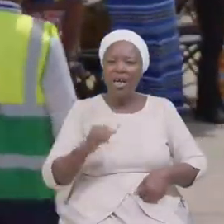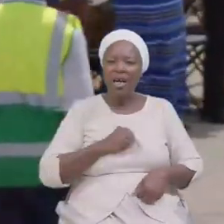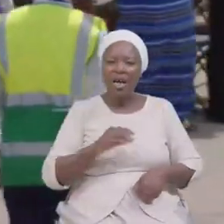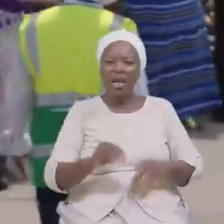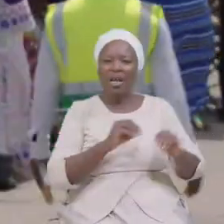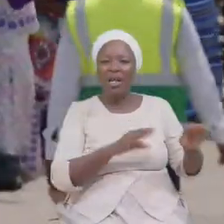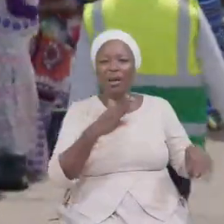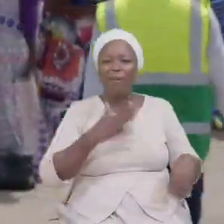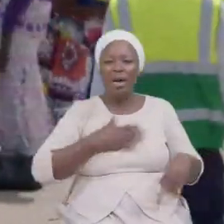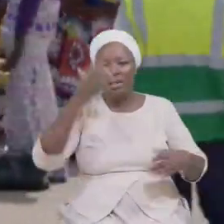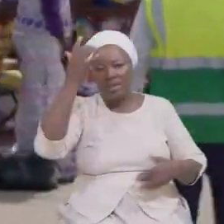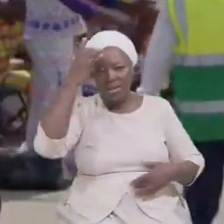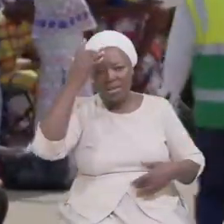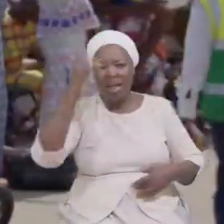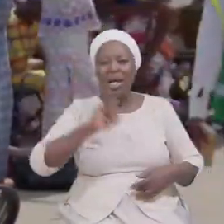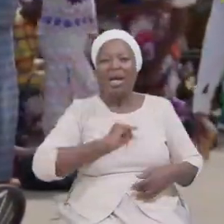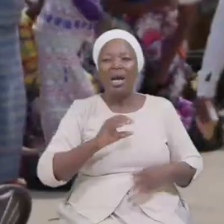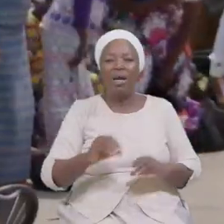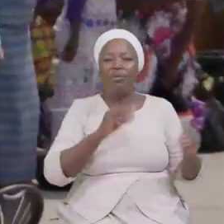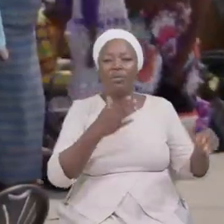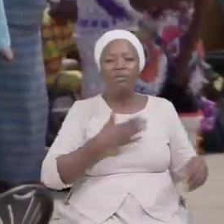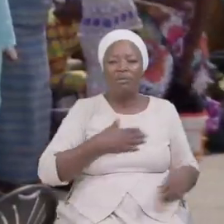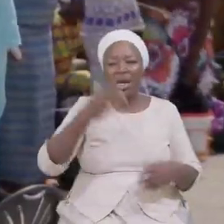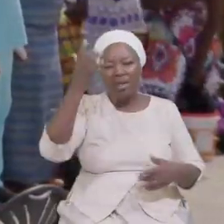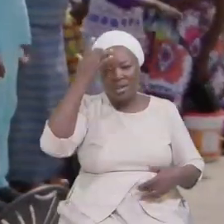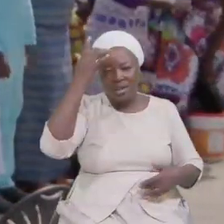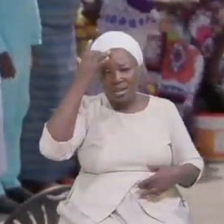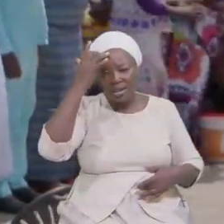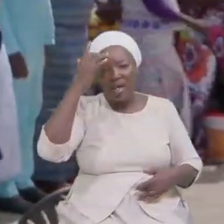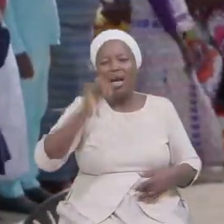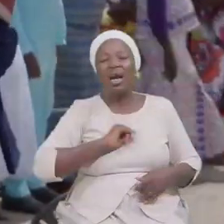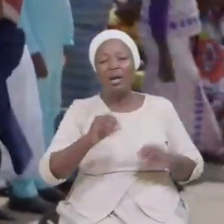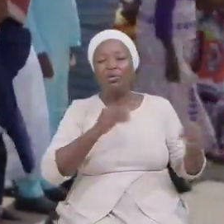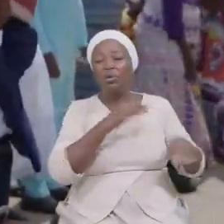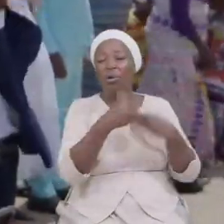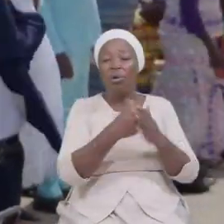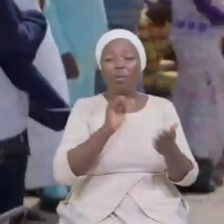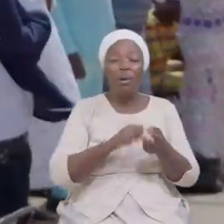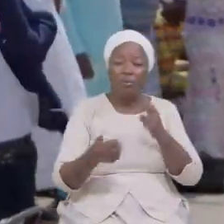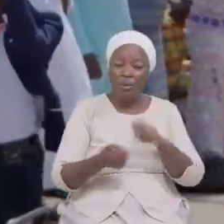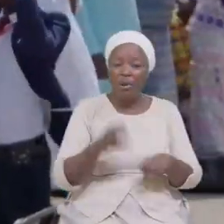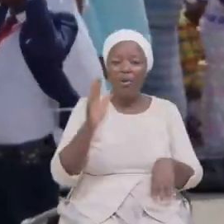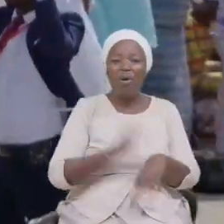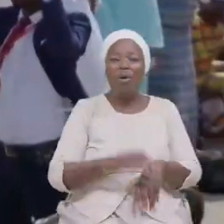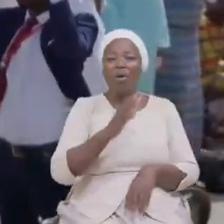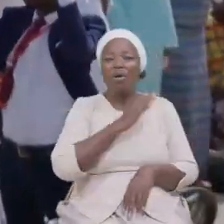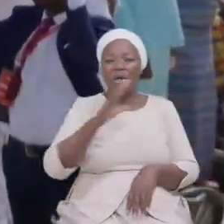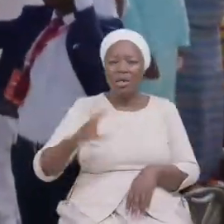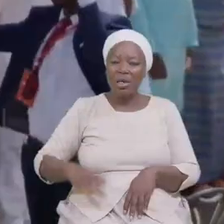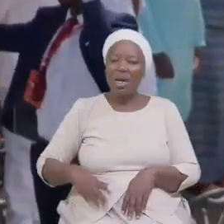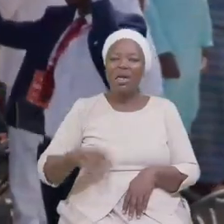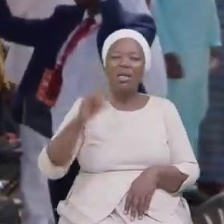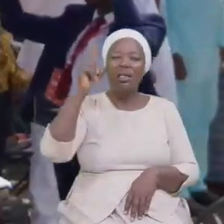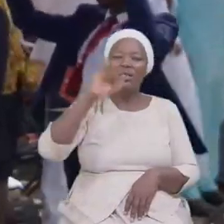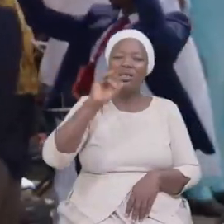I lay my disease, I lay my deformity on Christ. He is the one. Yeah, you